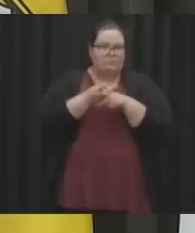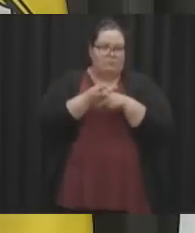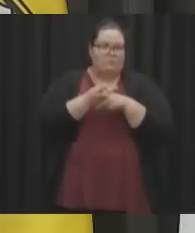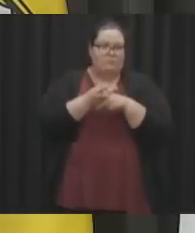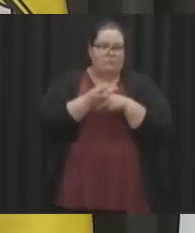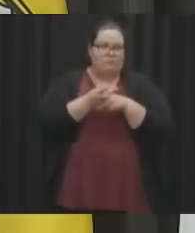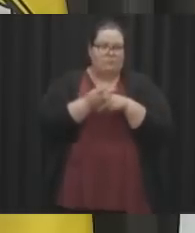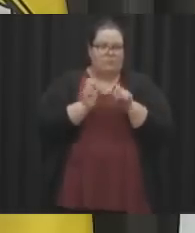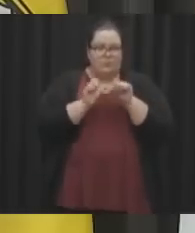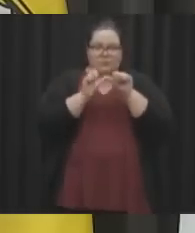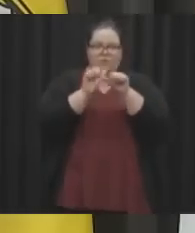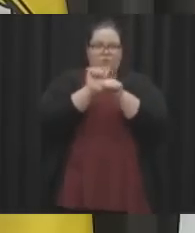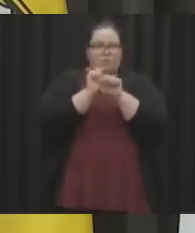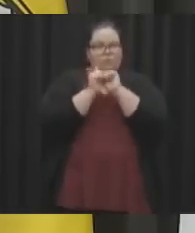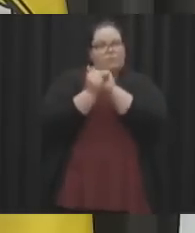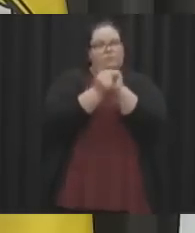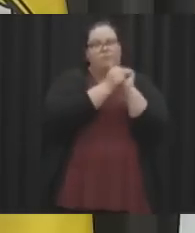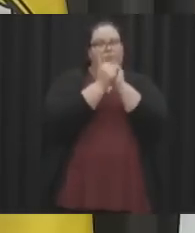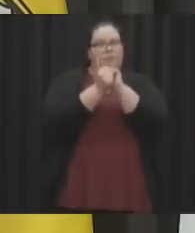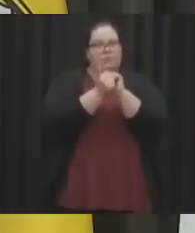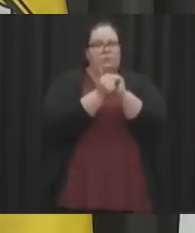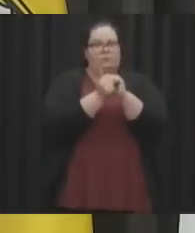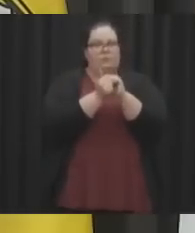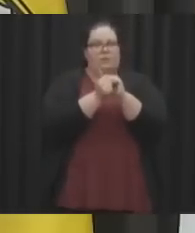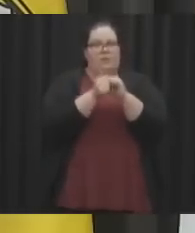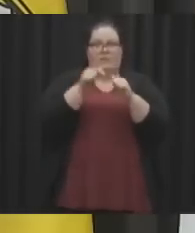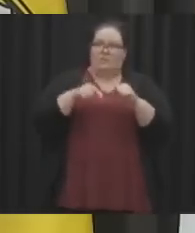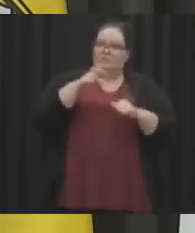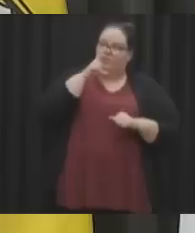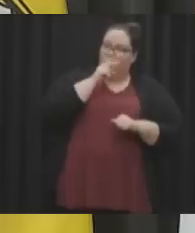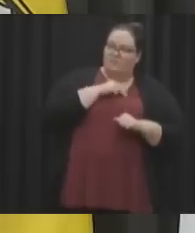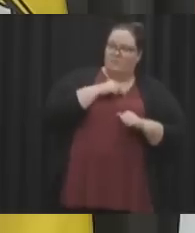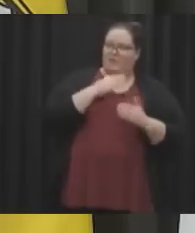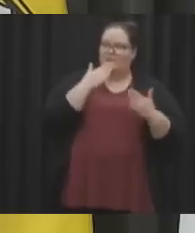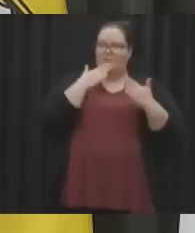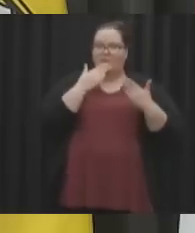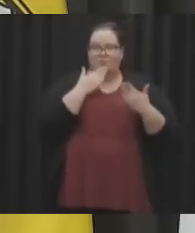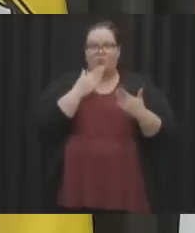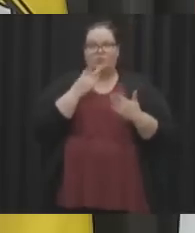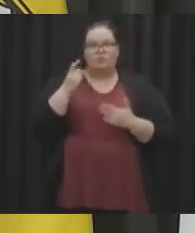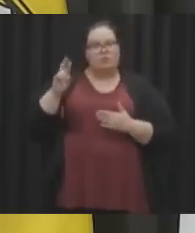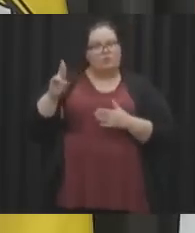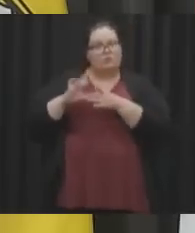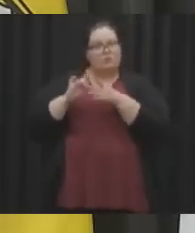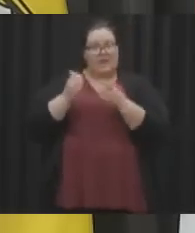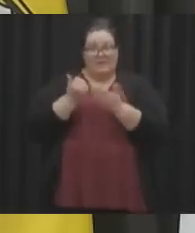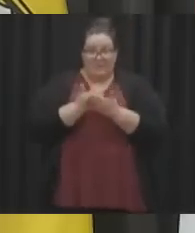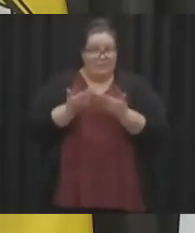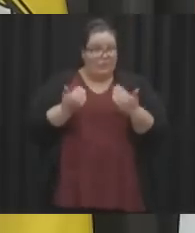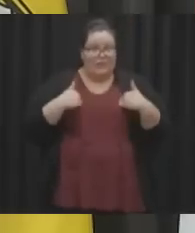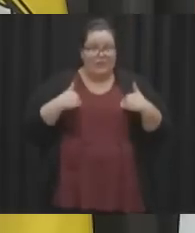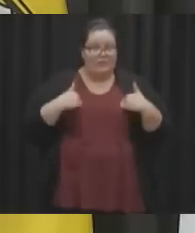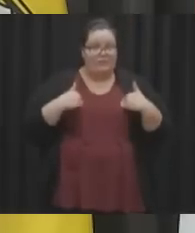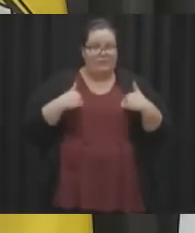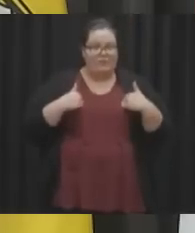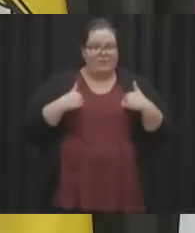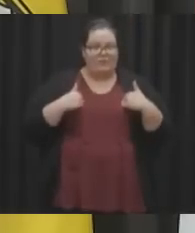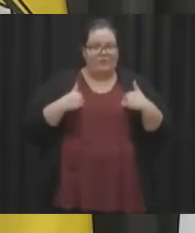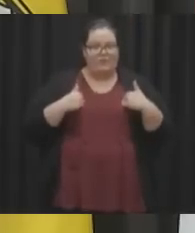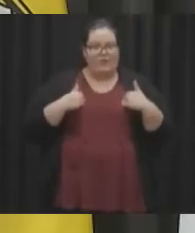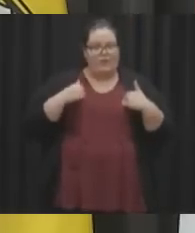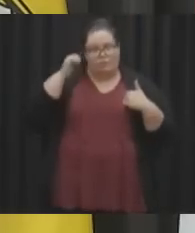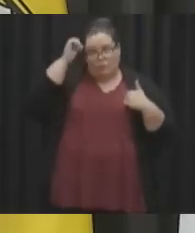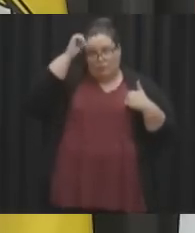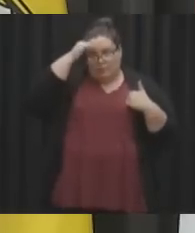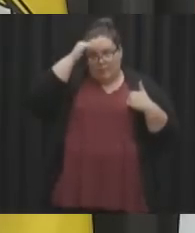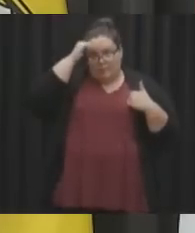sorry I won't see you this weekend. They live in St. Andrews, outside of any infection zone. But there's no reason for me to travel right now